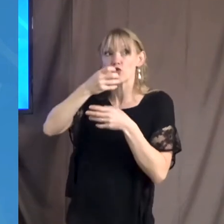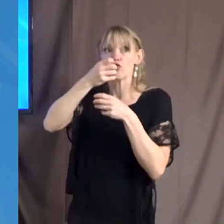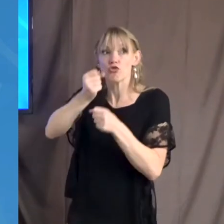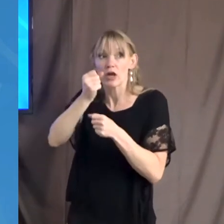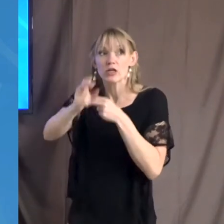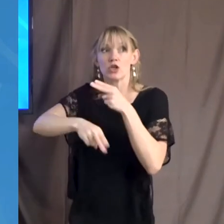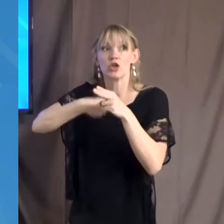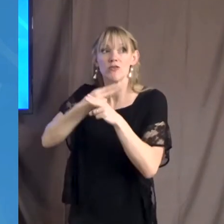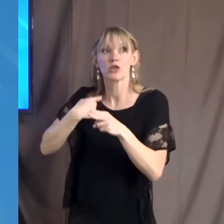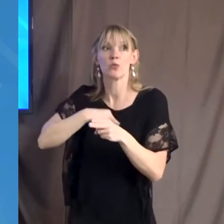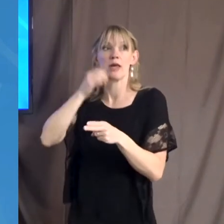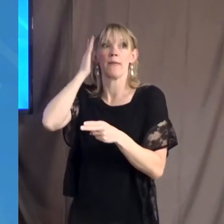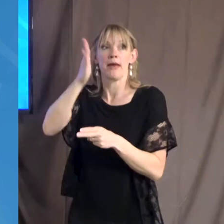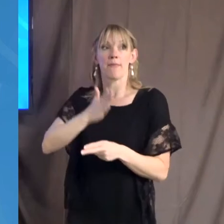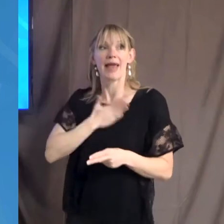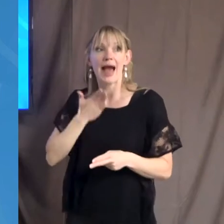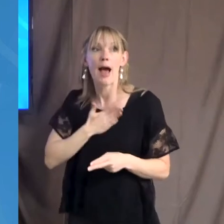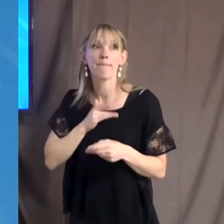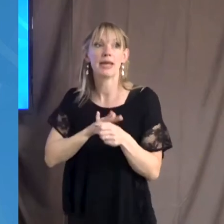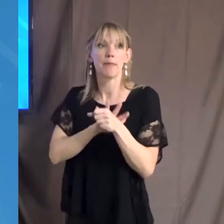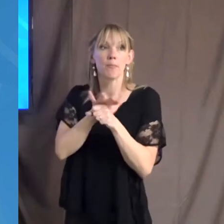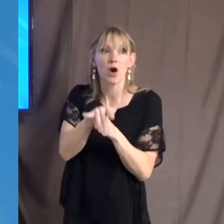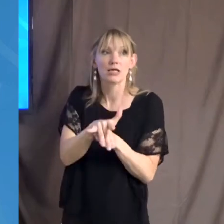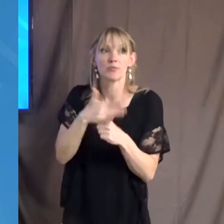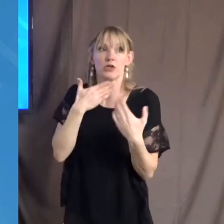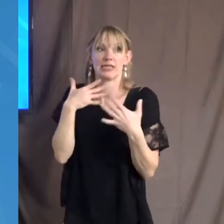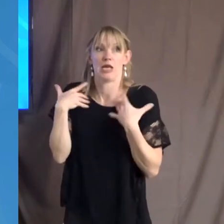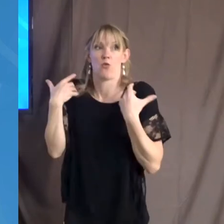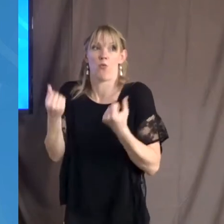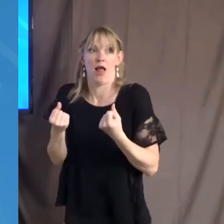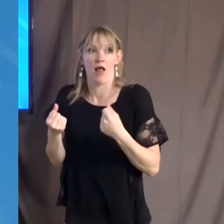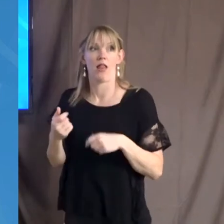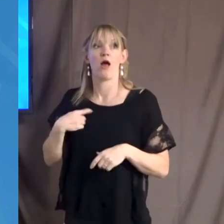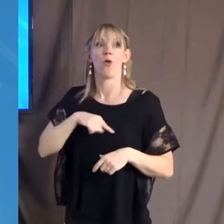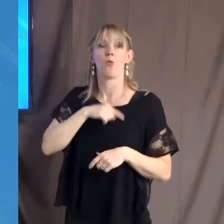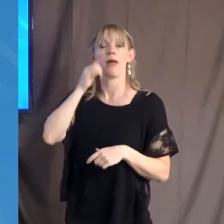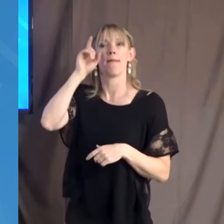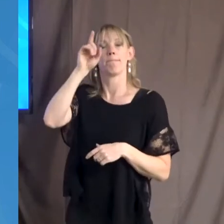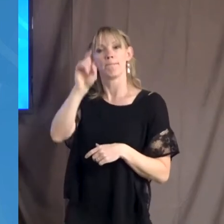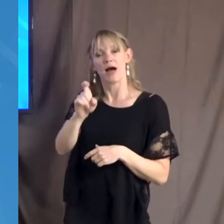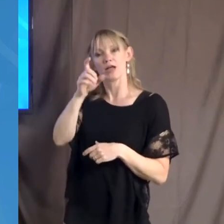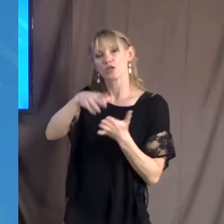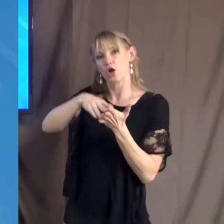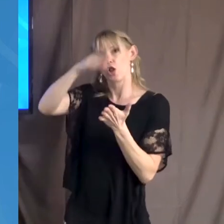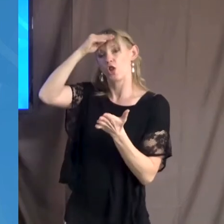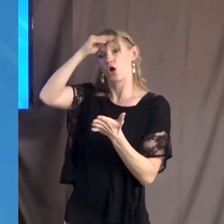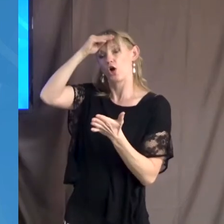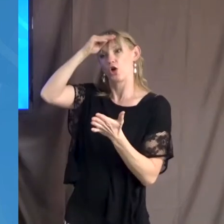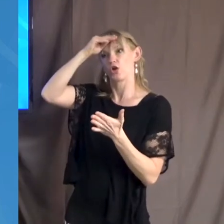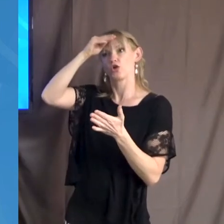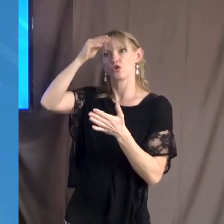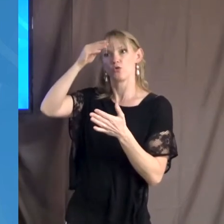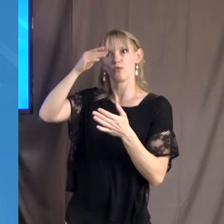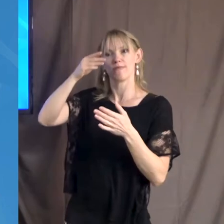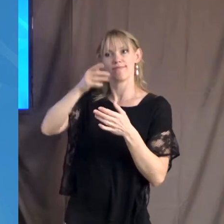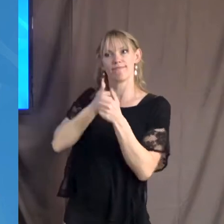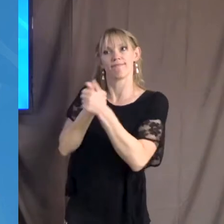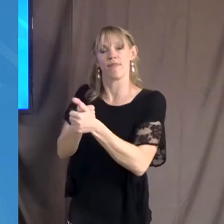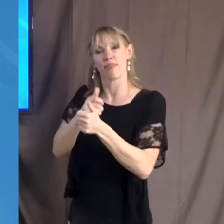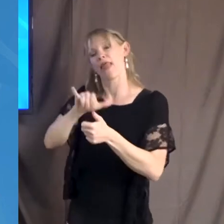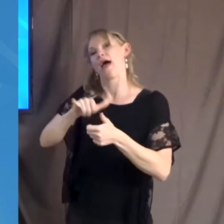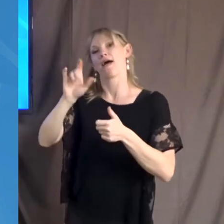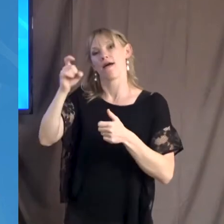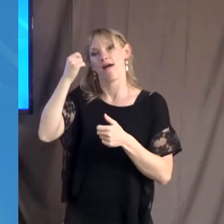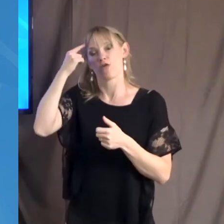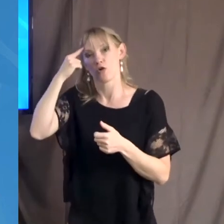well. We must learn to come under that divine government and accept the fact that nature's table is ever